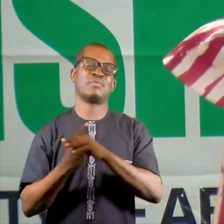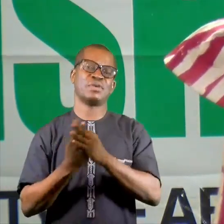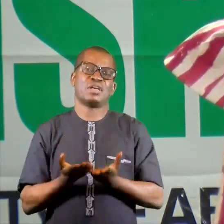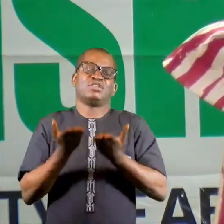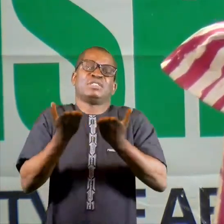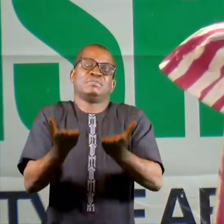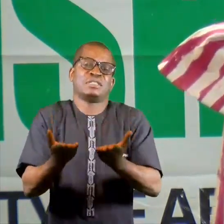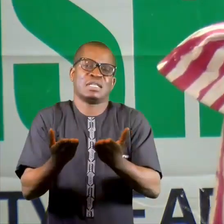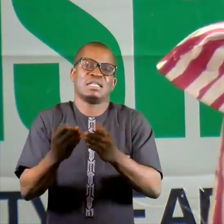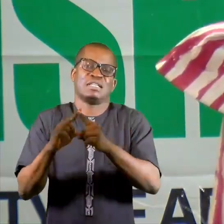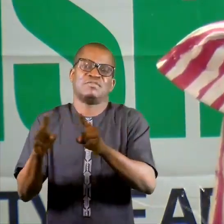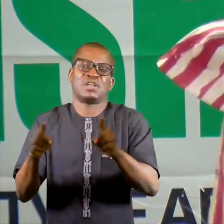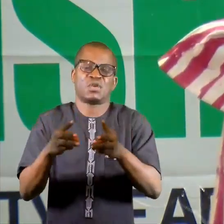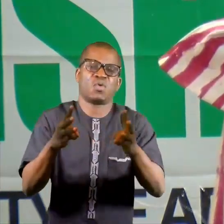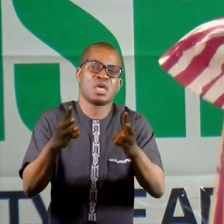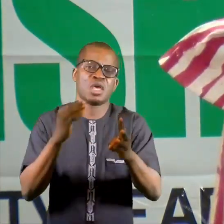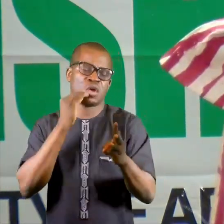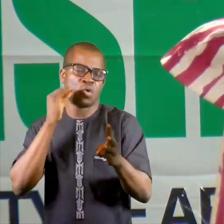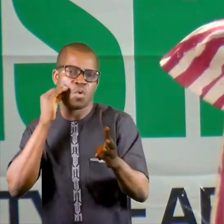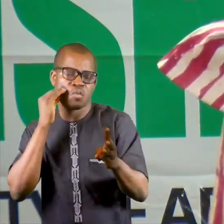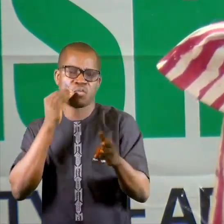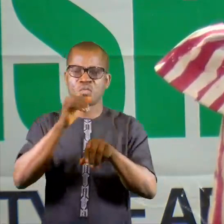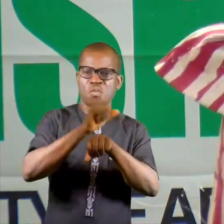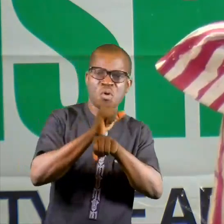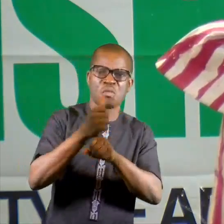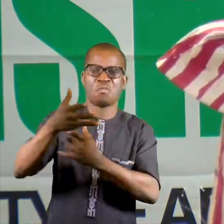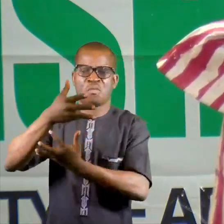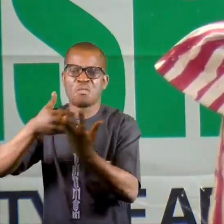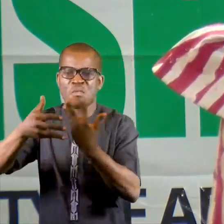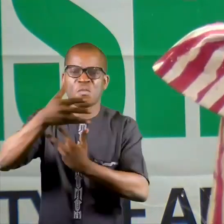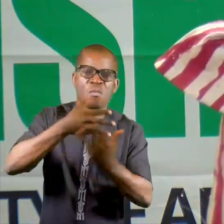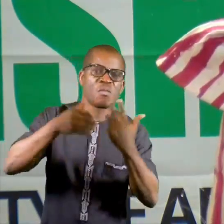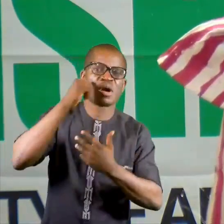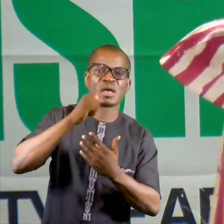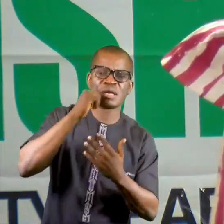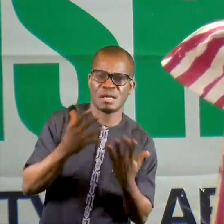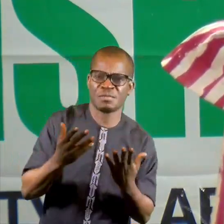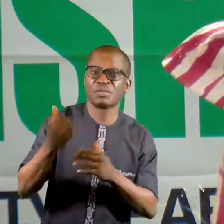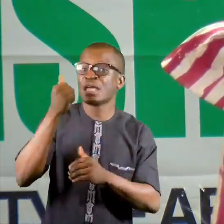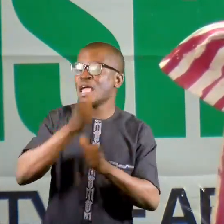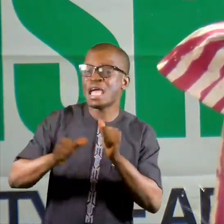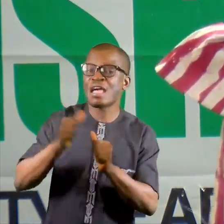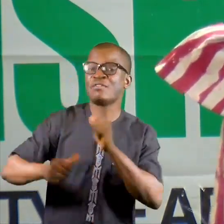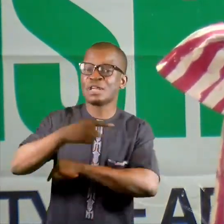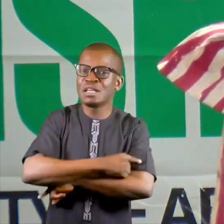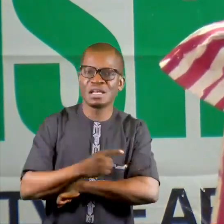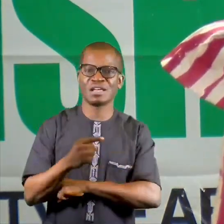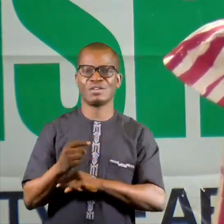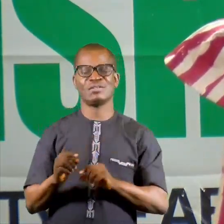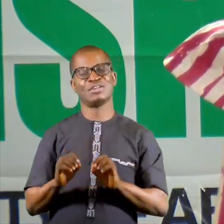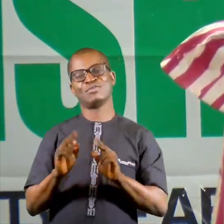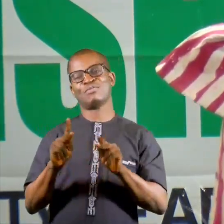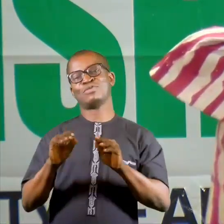itself in different forms. At home, work, and interactions with people. Every day brings the opportunity to make